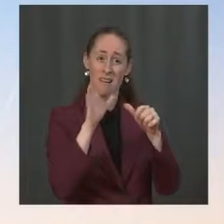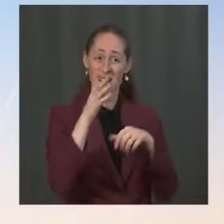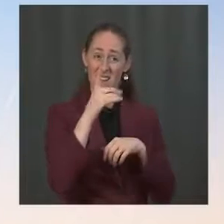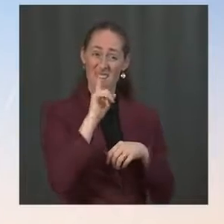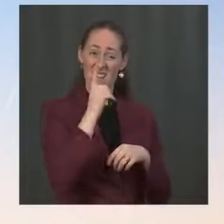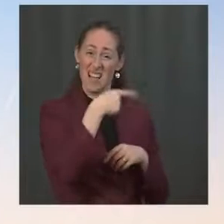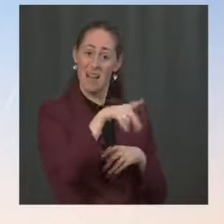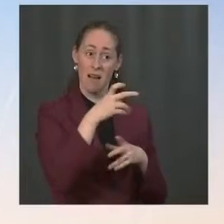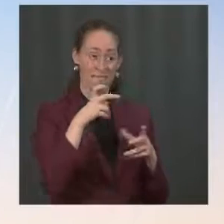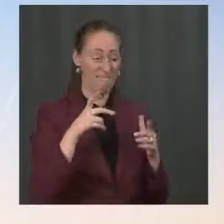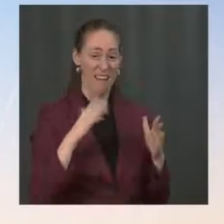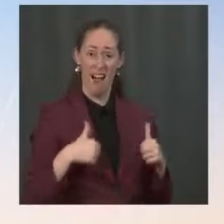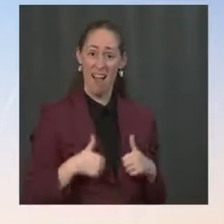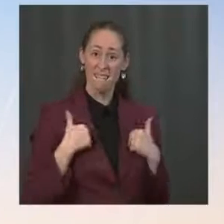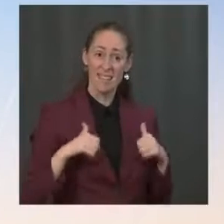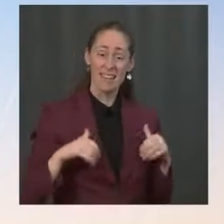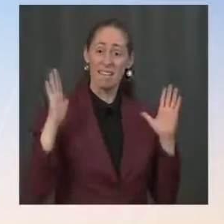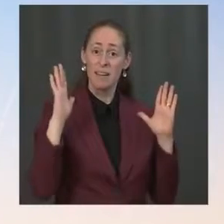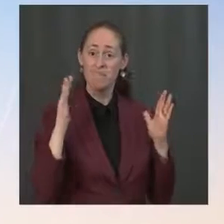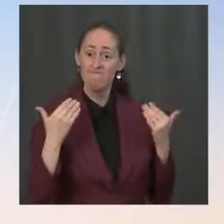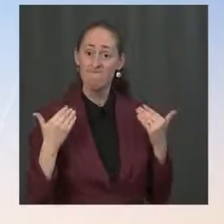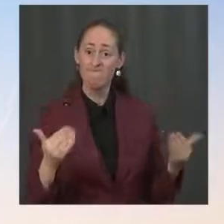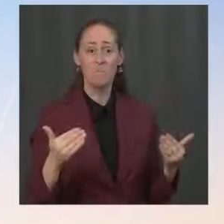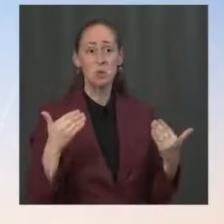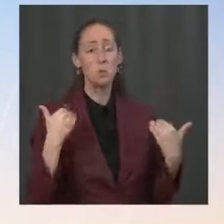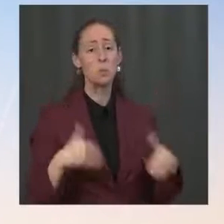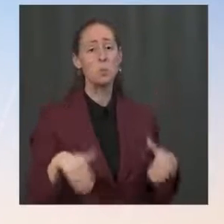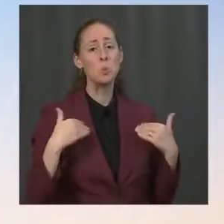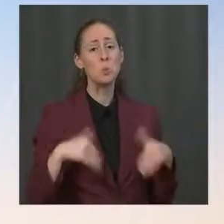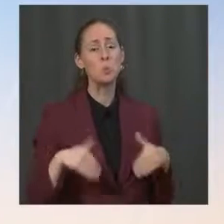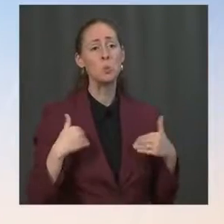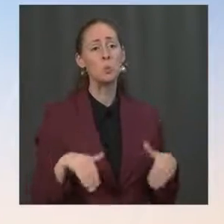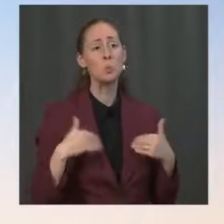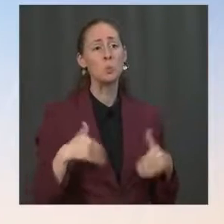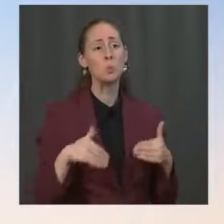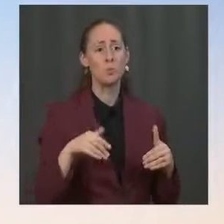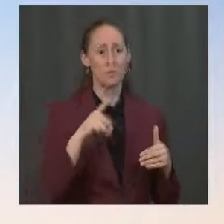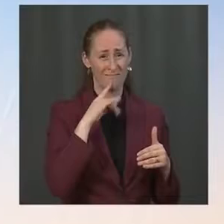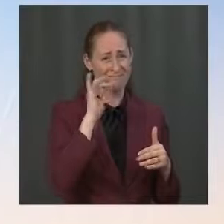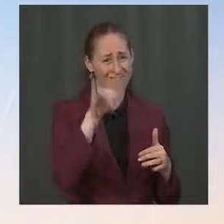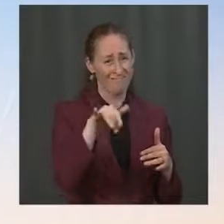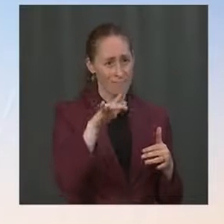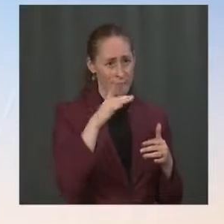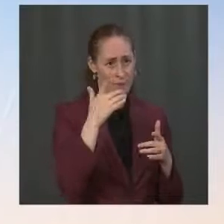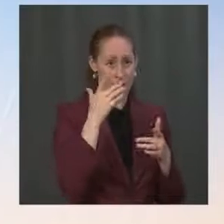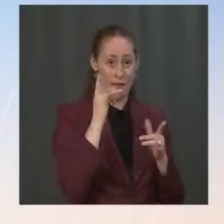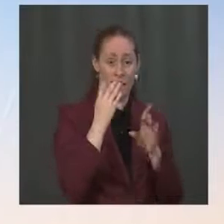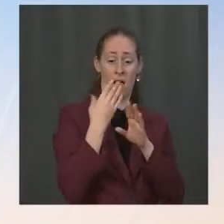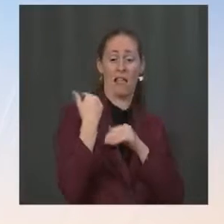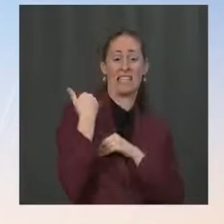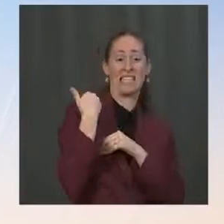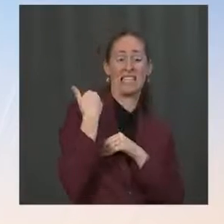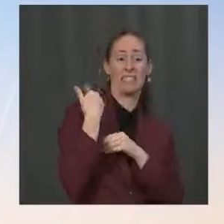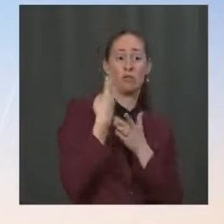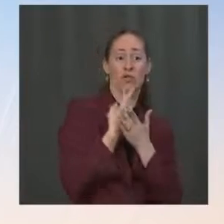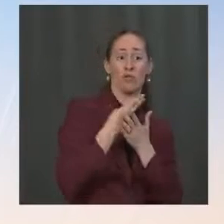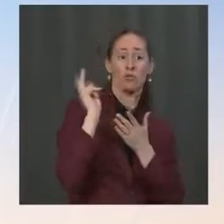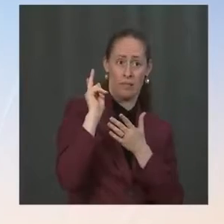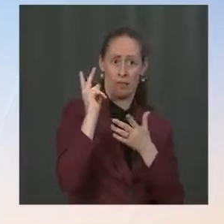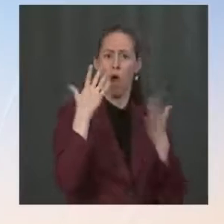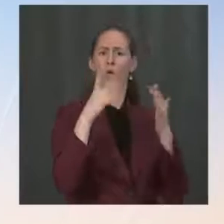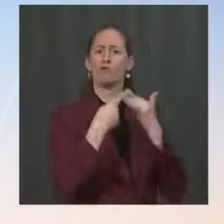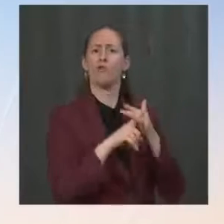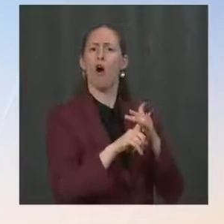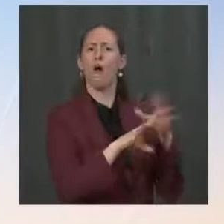was an operation that began, again, just 2 weeks ago. Before that time, we'd also evacuated a number of people. I